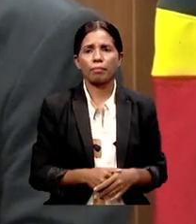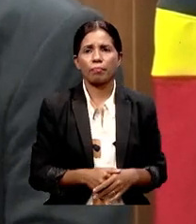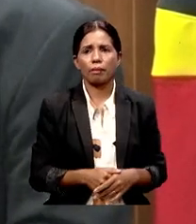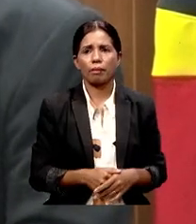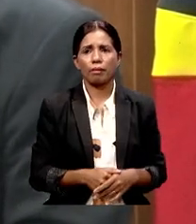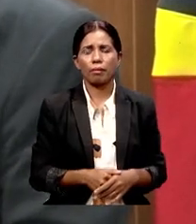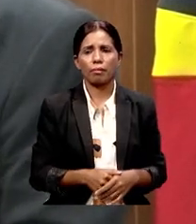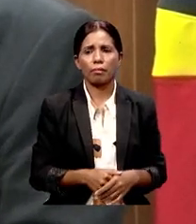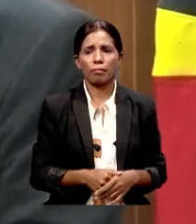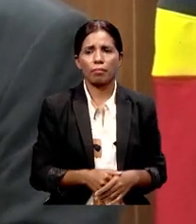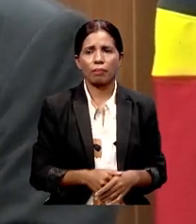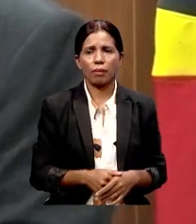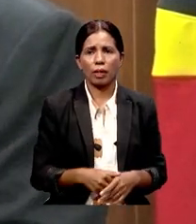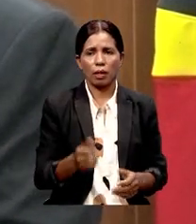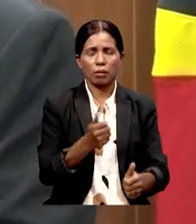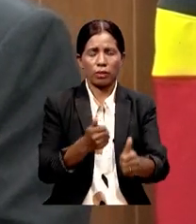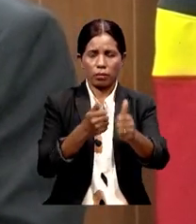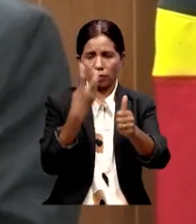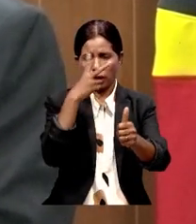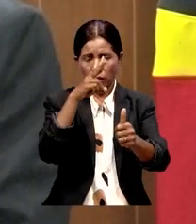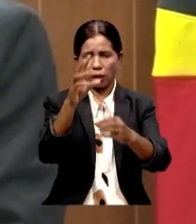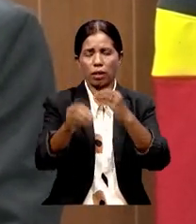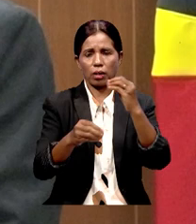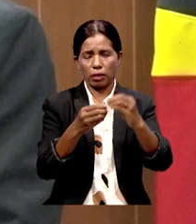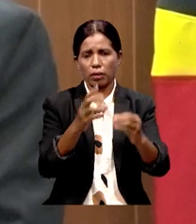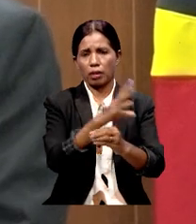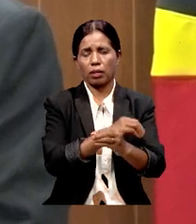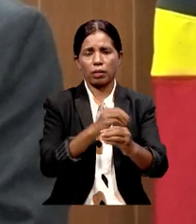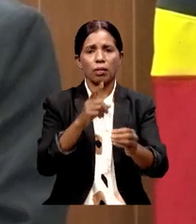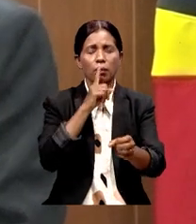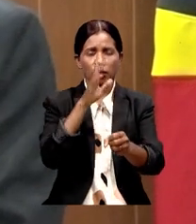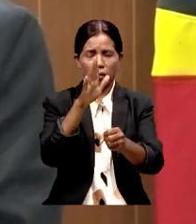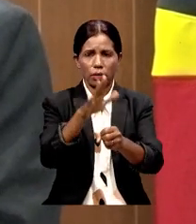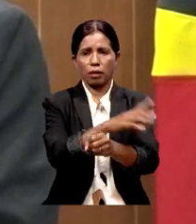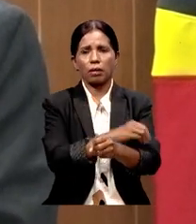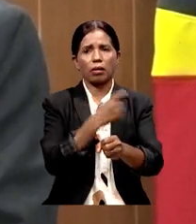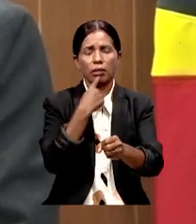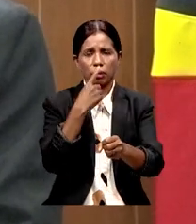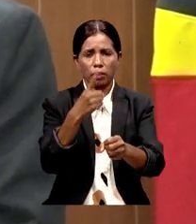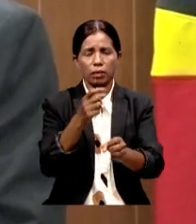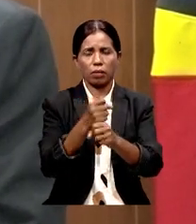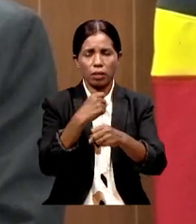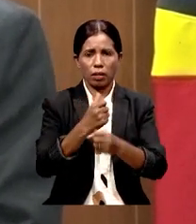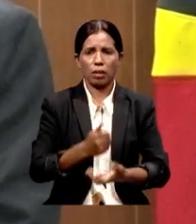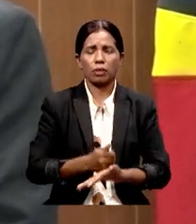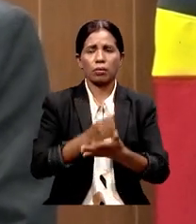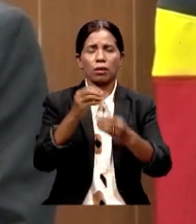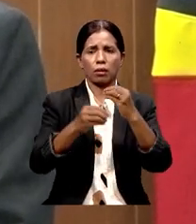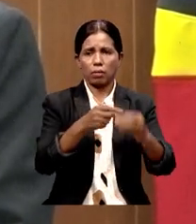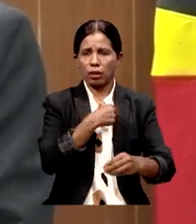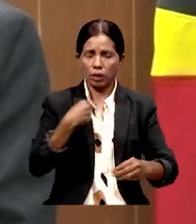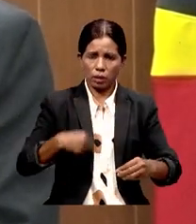This visit follows very shortly on the promulgation of the Joint Declaration between China